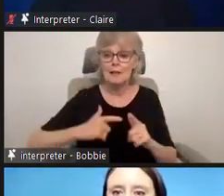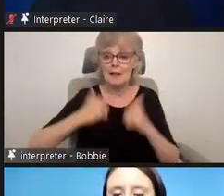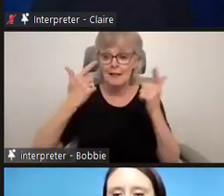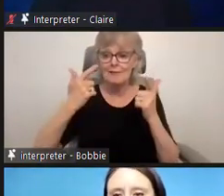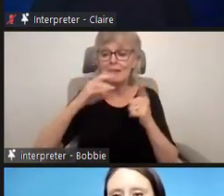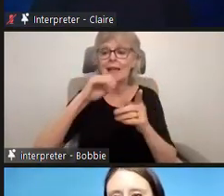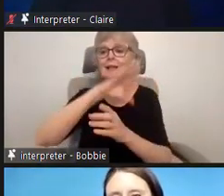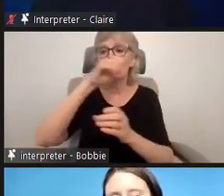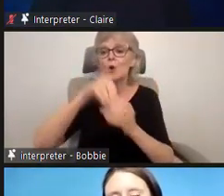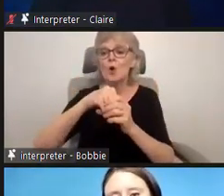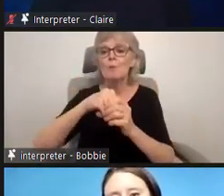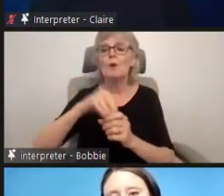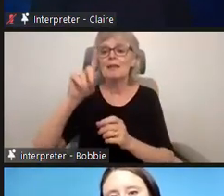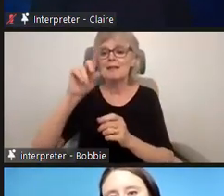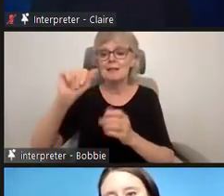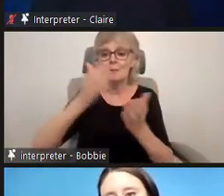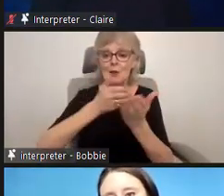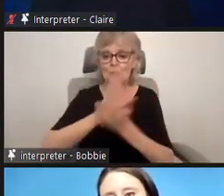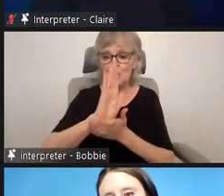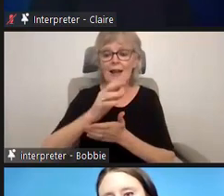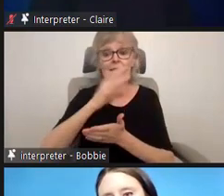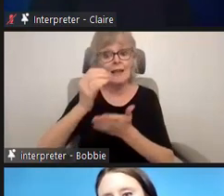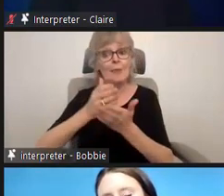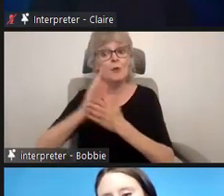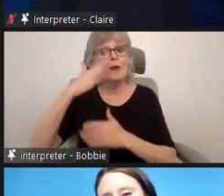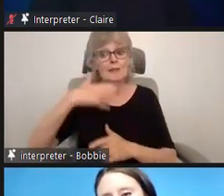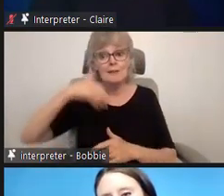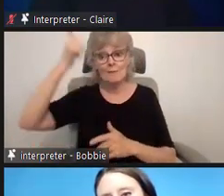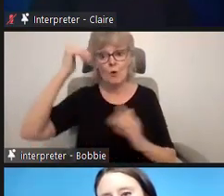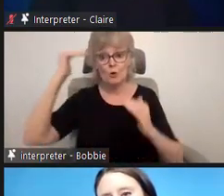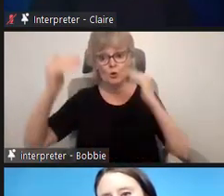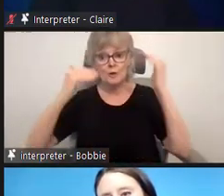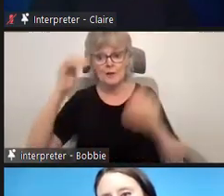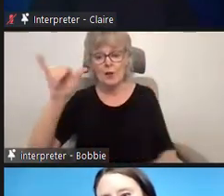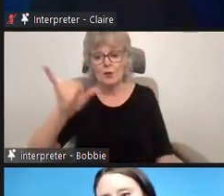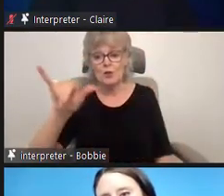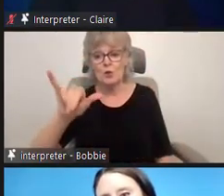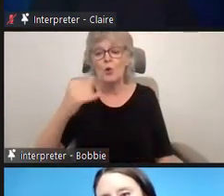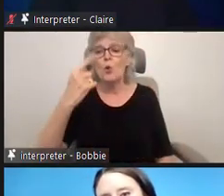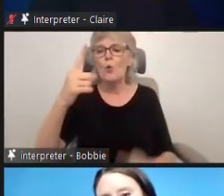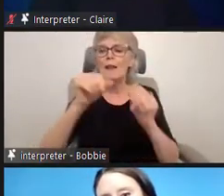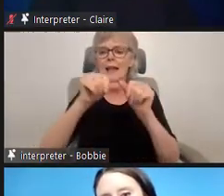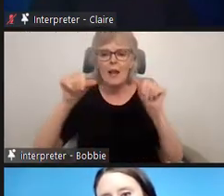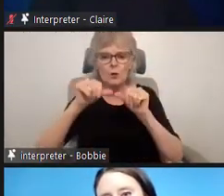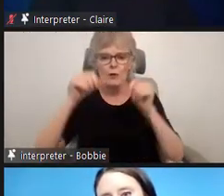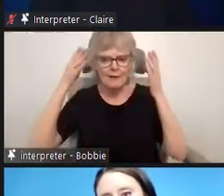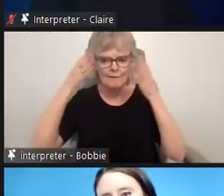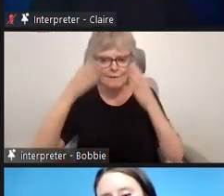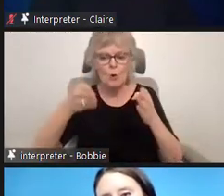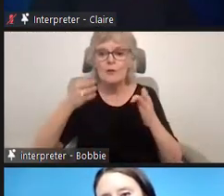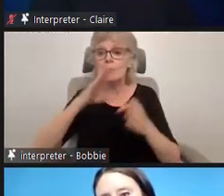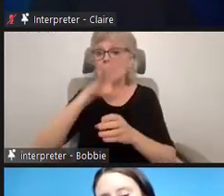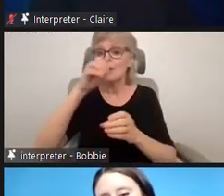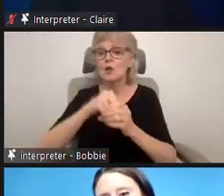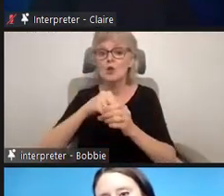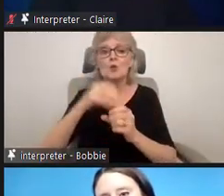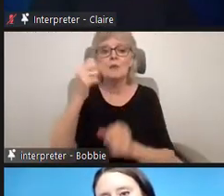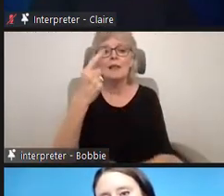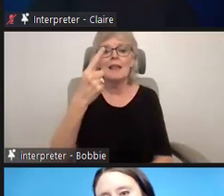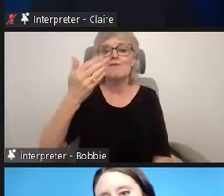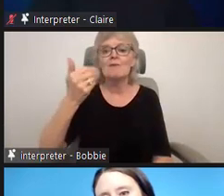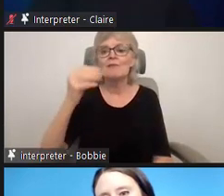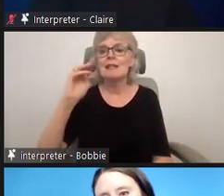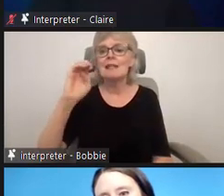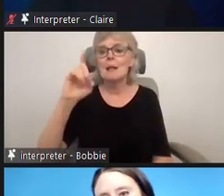incorporate disability rights and the rights of older adults. One of her areas of focus includes the 1115